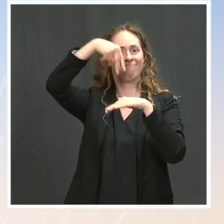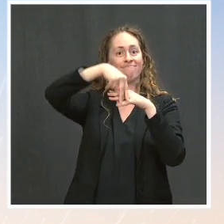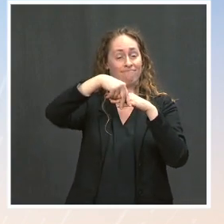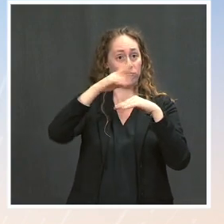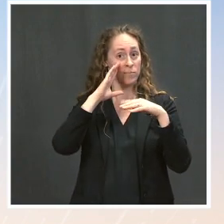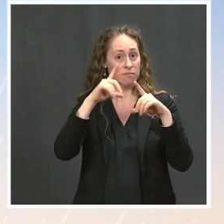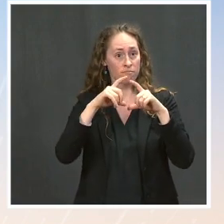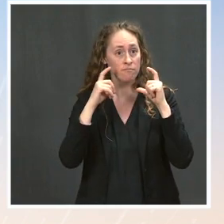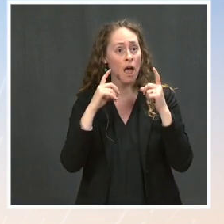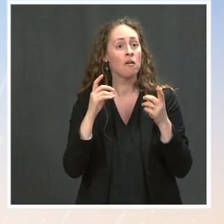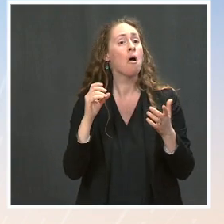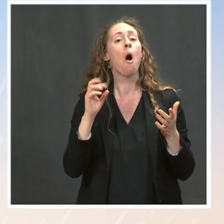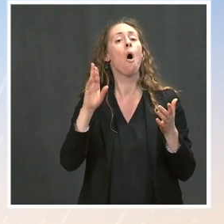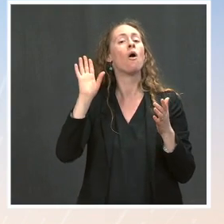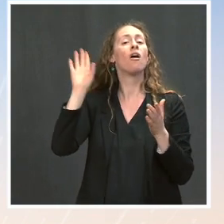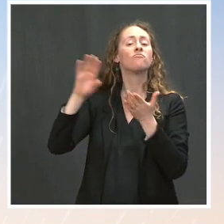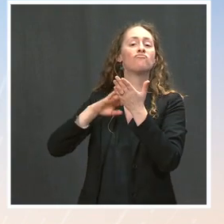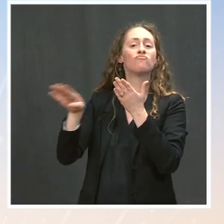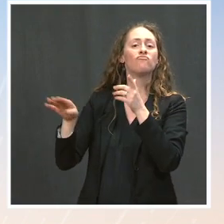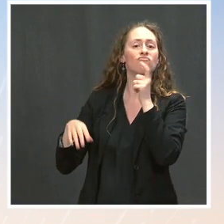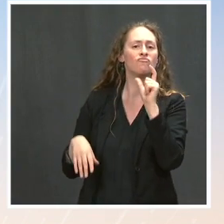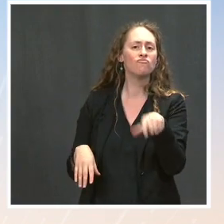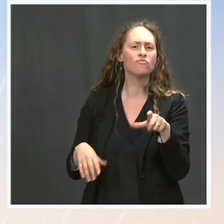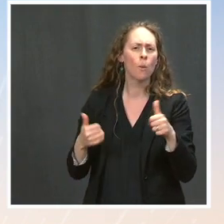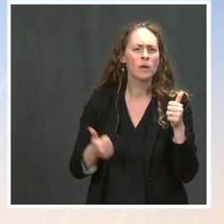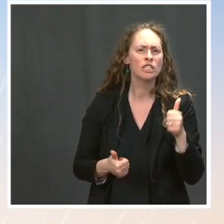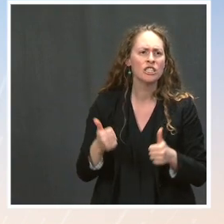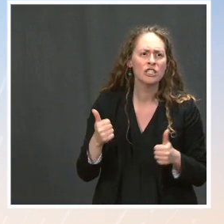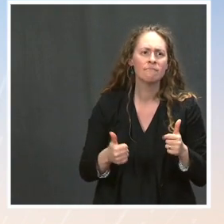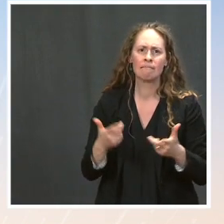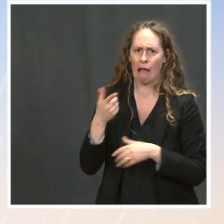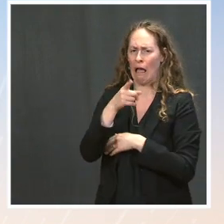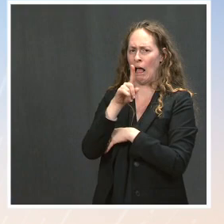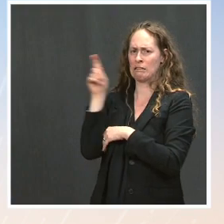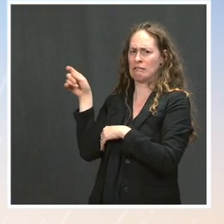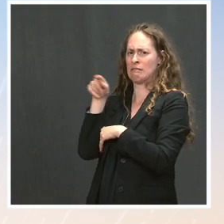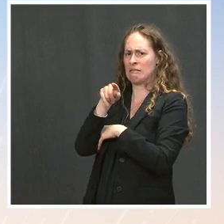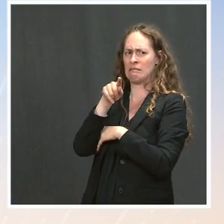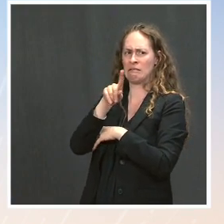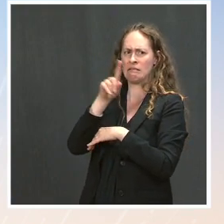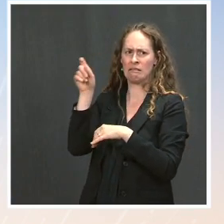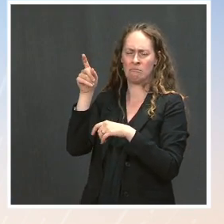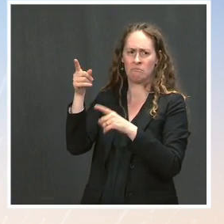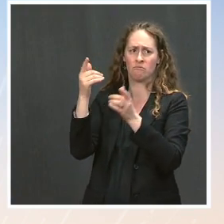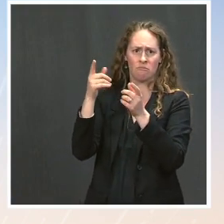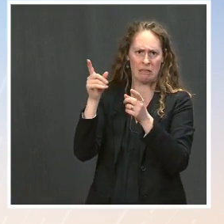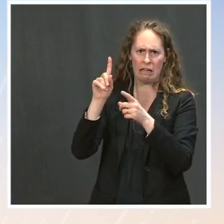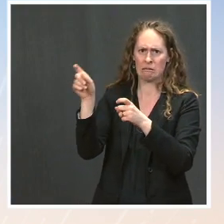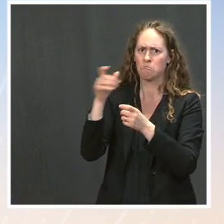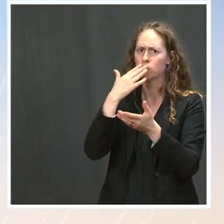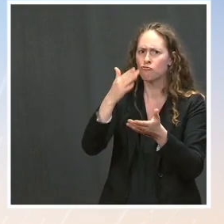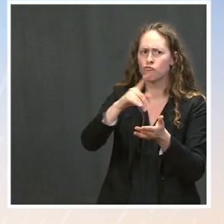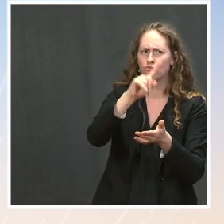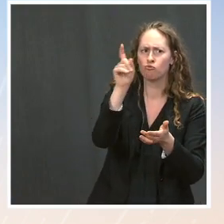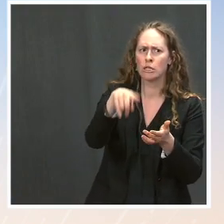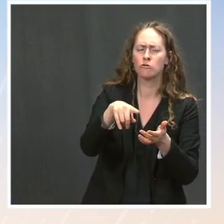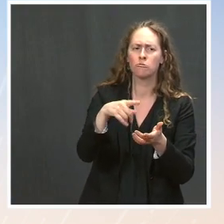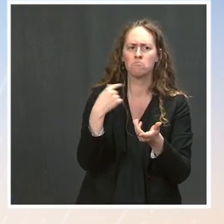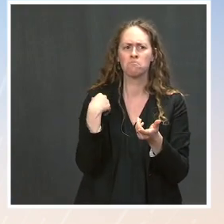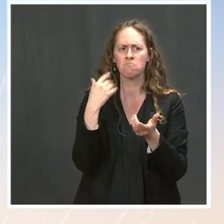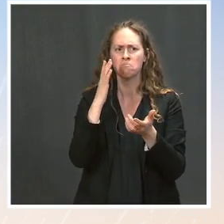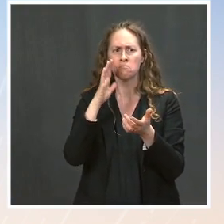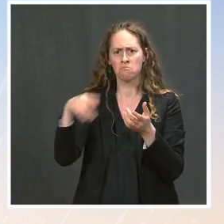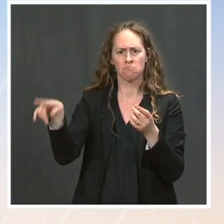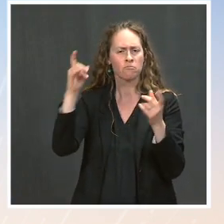exception for the speech? You know, I'll have to ask him that and ask our doctors that. It's a great question, and well, let me get back to you so people can know what to